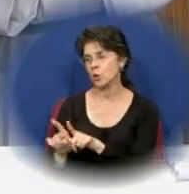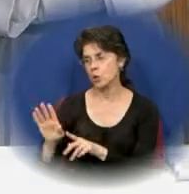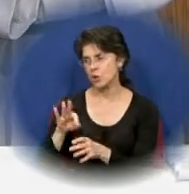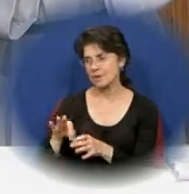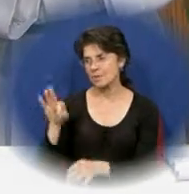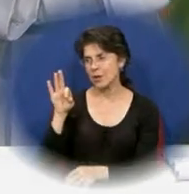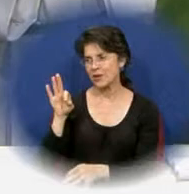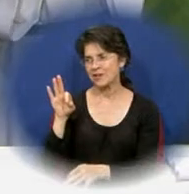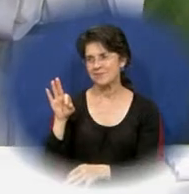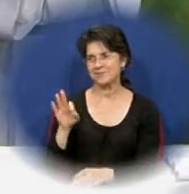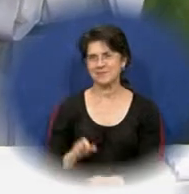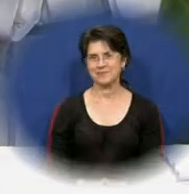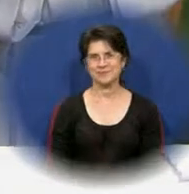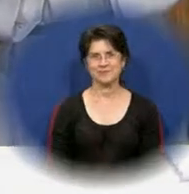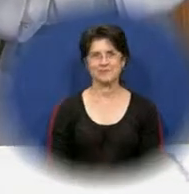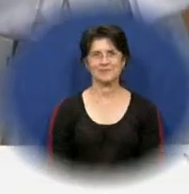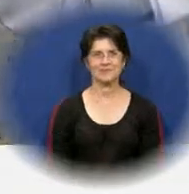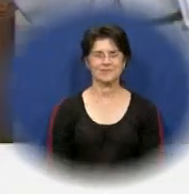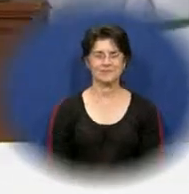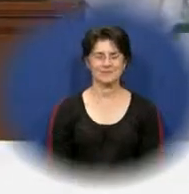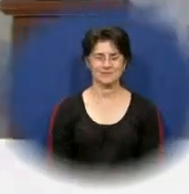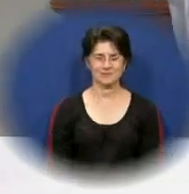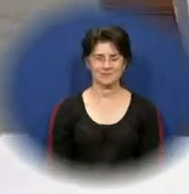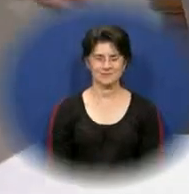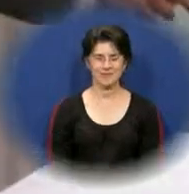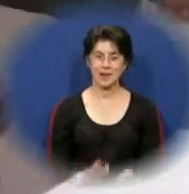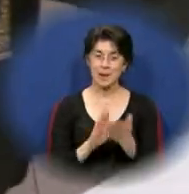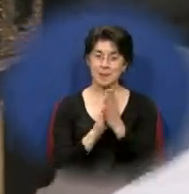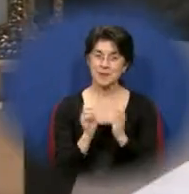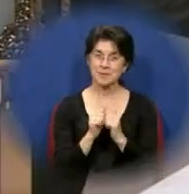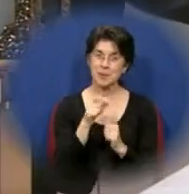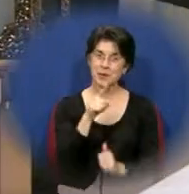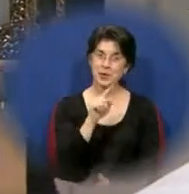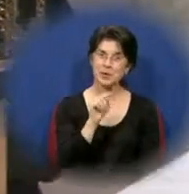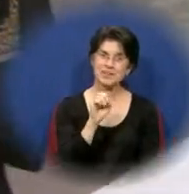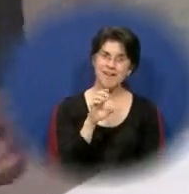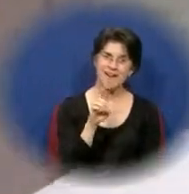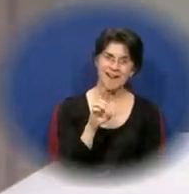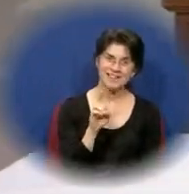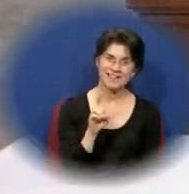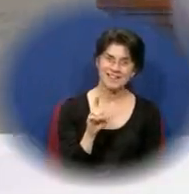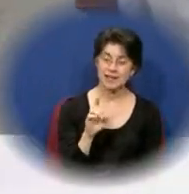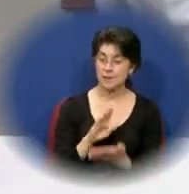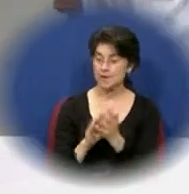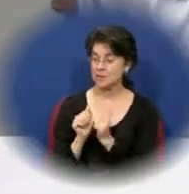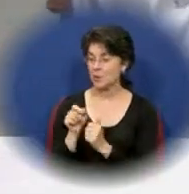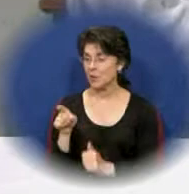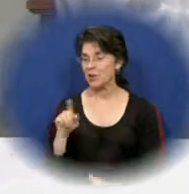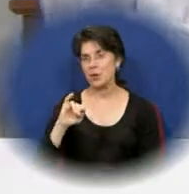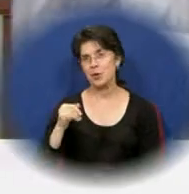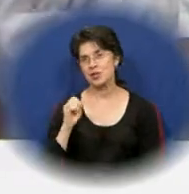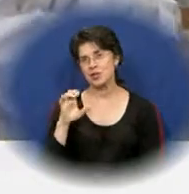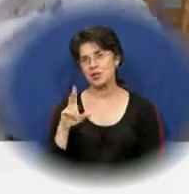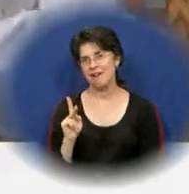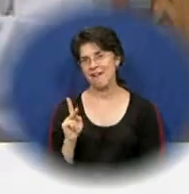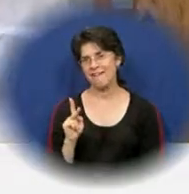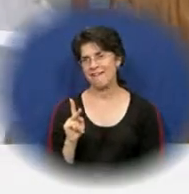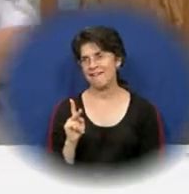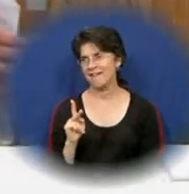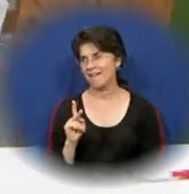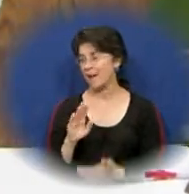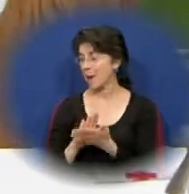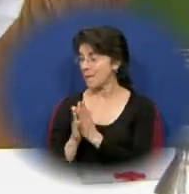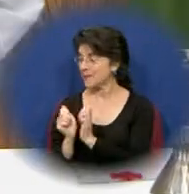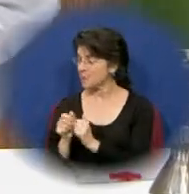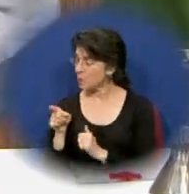us Jesus' word of peace. Peace be with you, Todd. Thank you. Peace be with you, Jack. Thank you. Peace be with